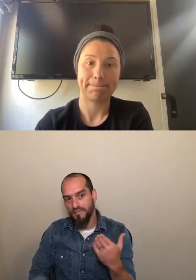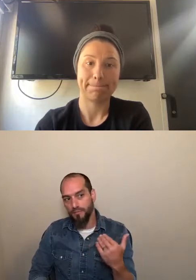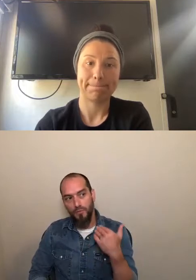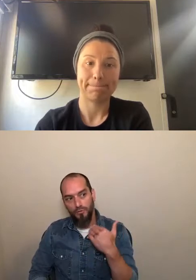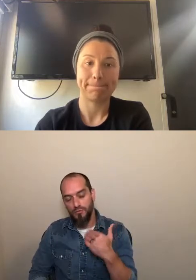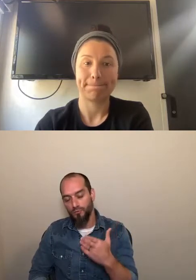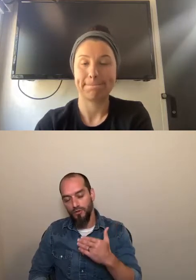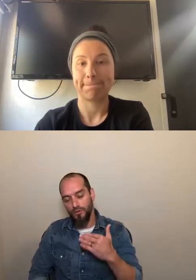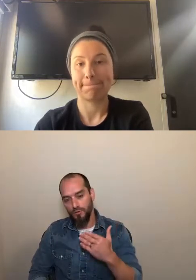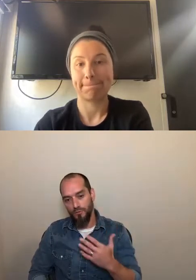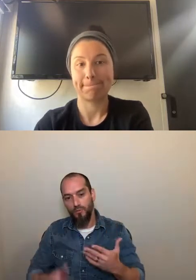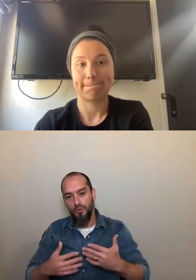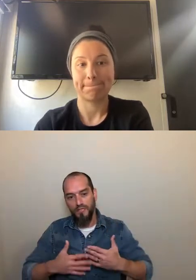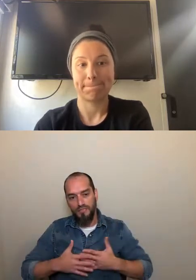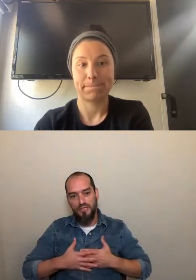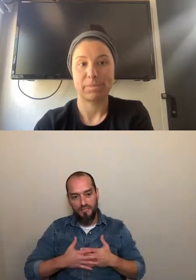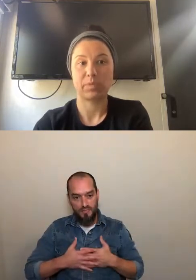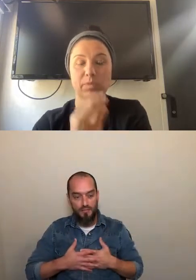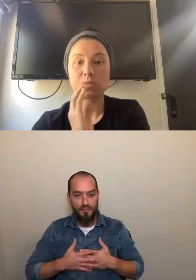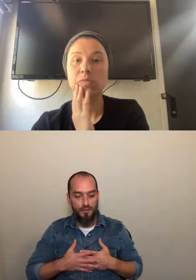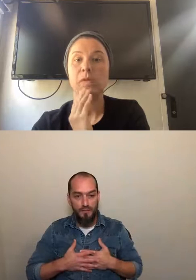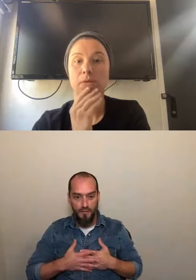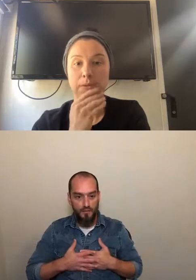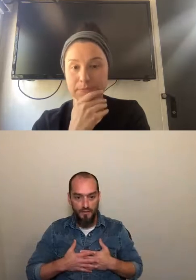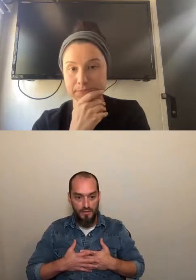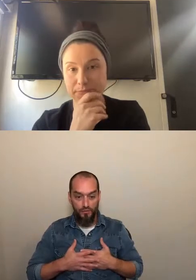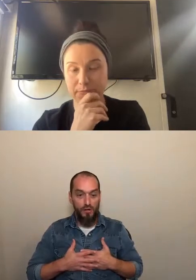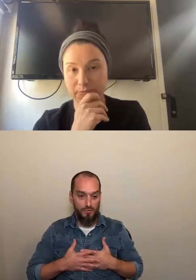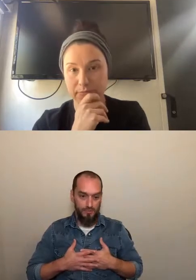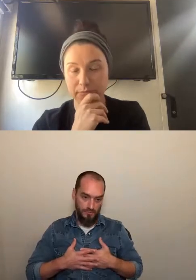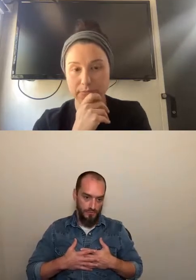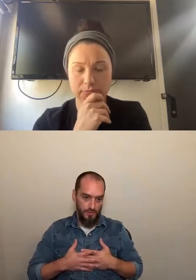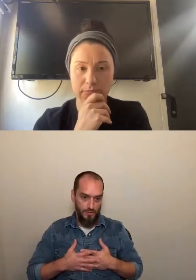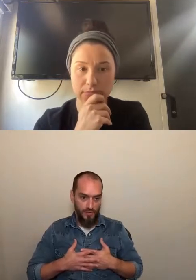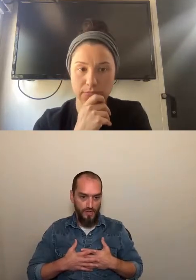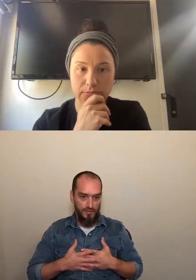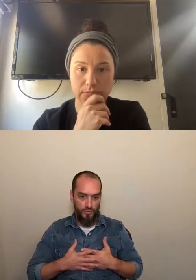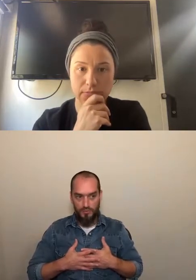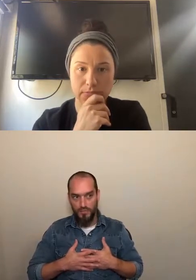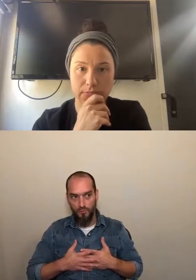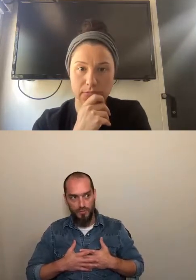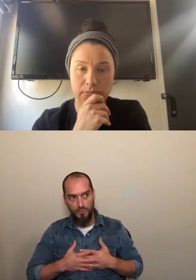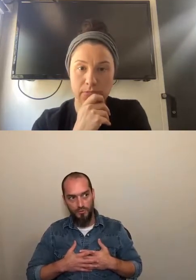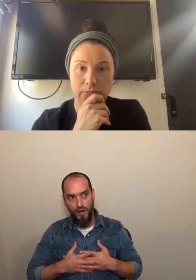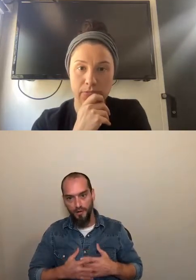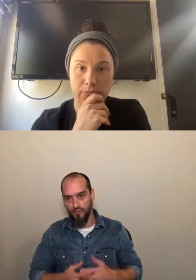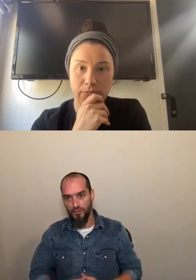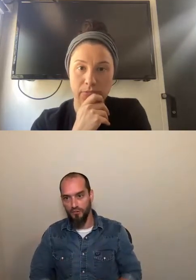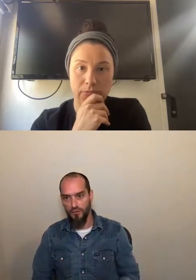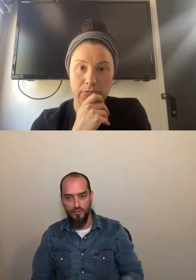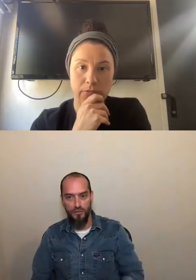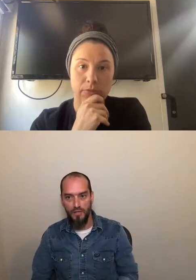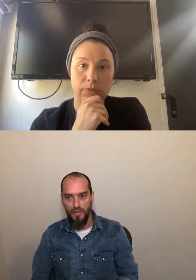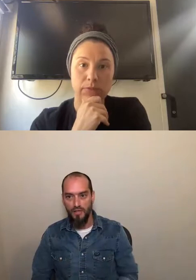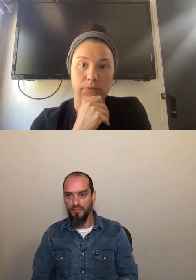I say mold is worse. When mold gets in us, it can grow. In fact, if we consider what is mold's primary function